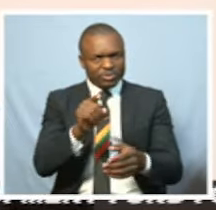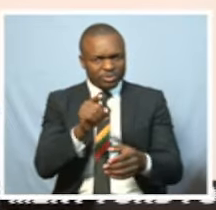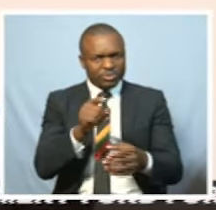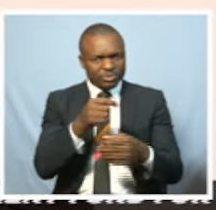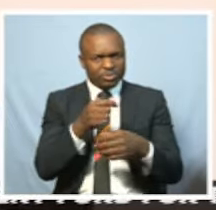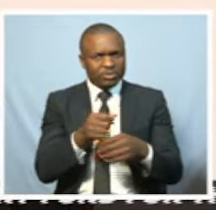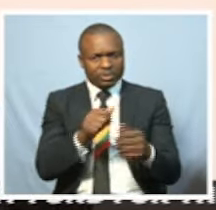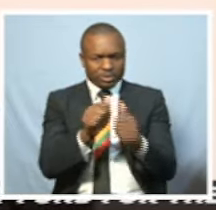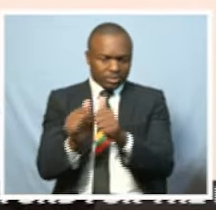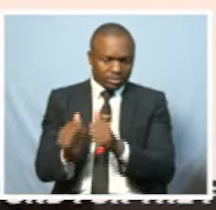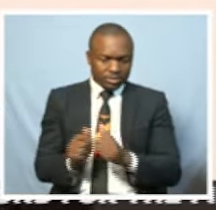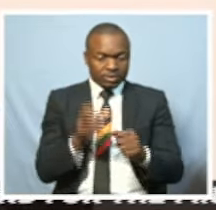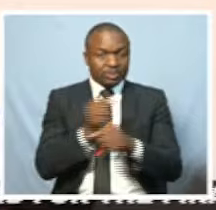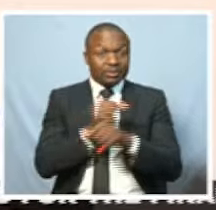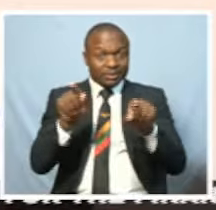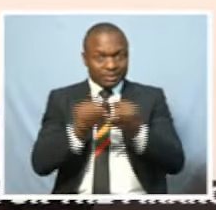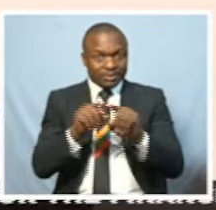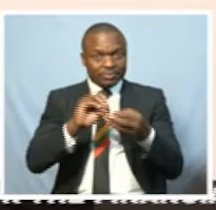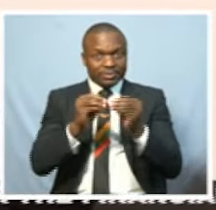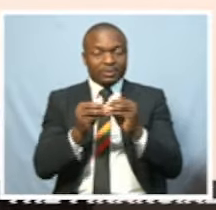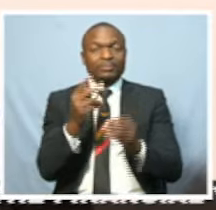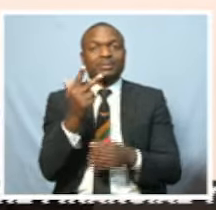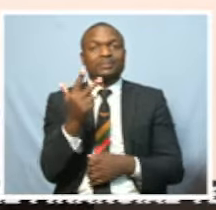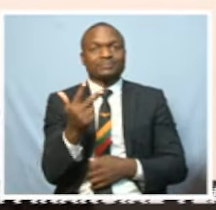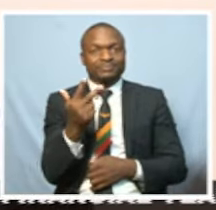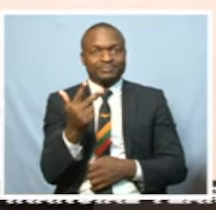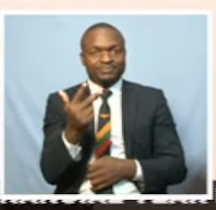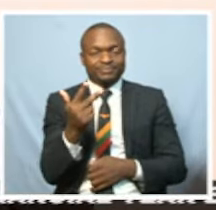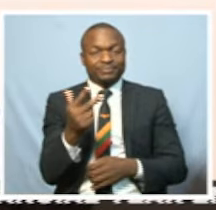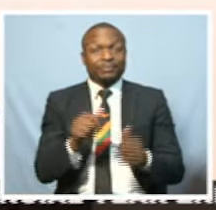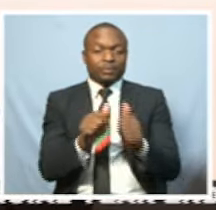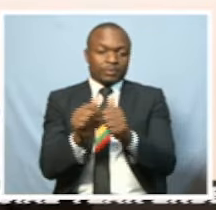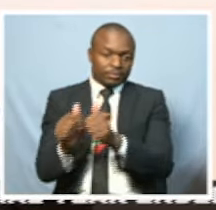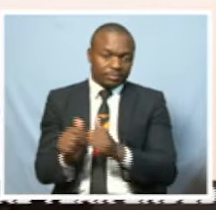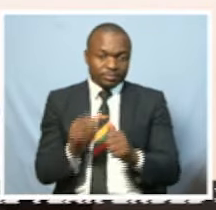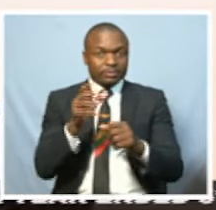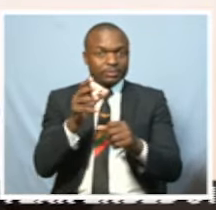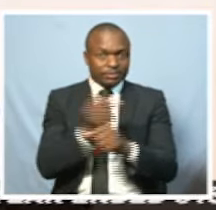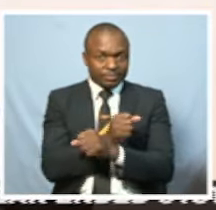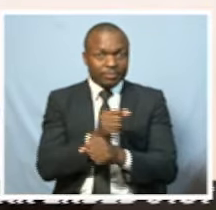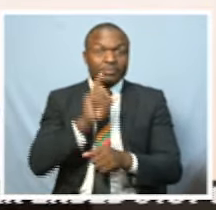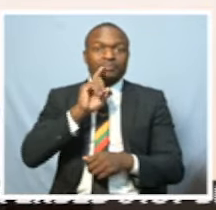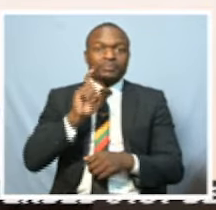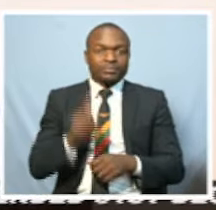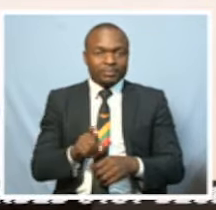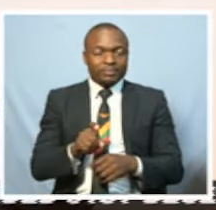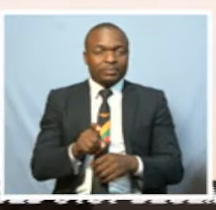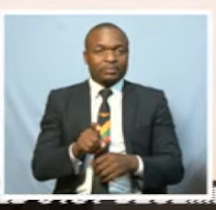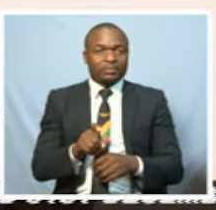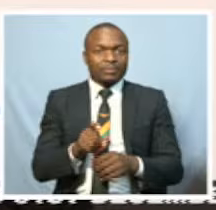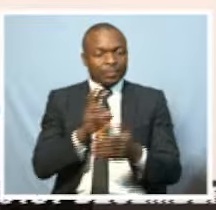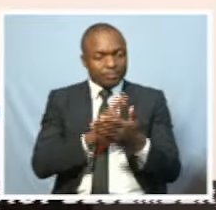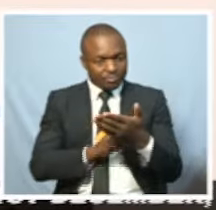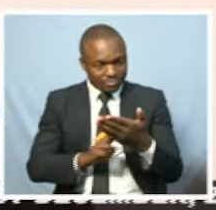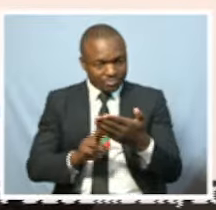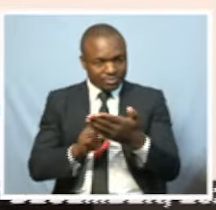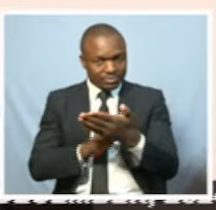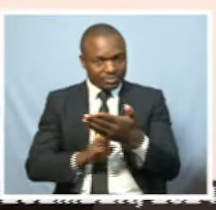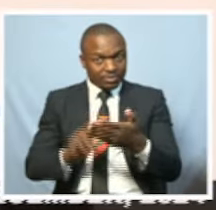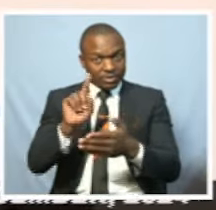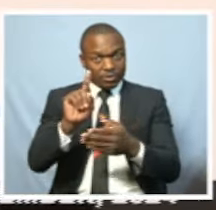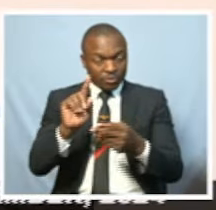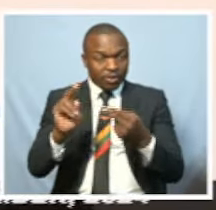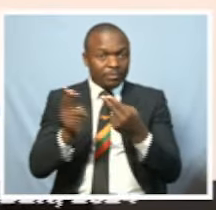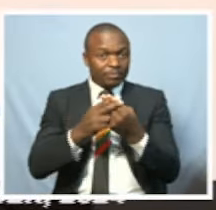that on amendment? action taken, the same number 3. Action taken. Action taken, it must read one